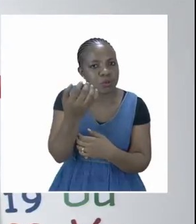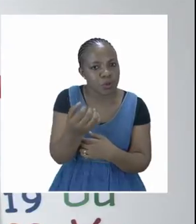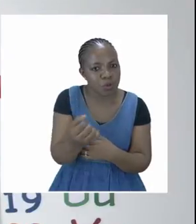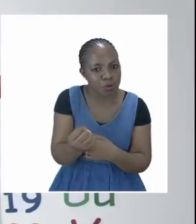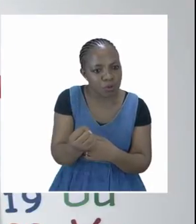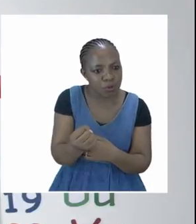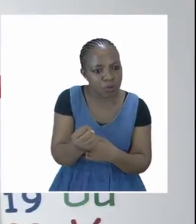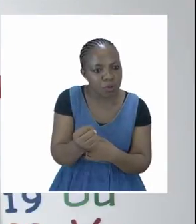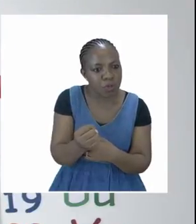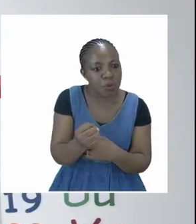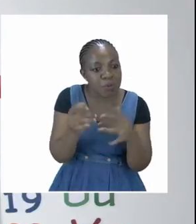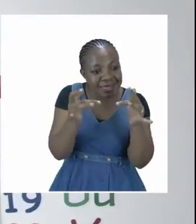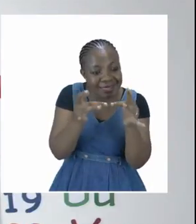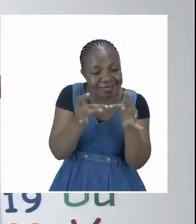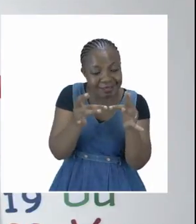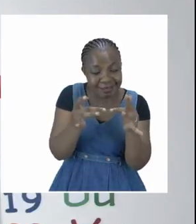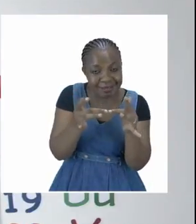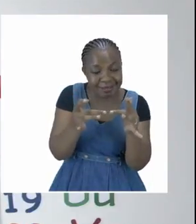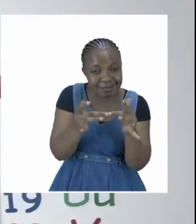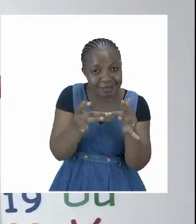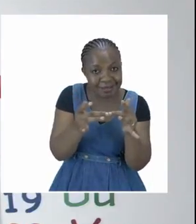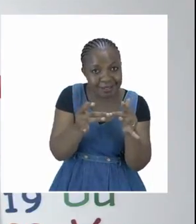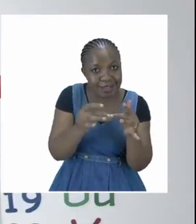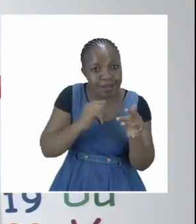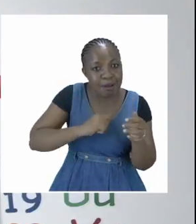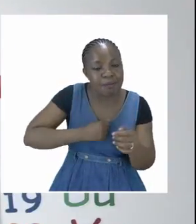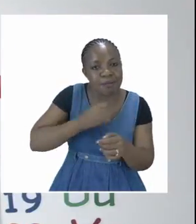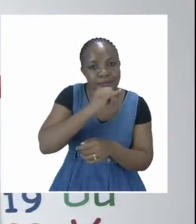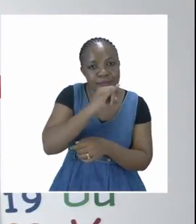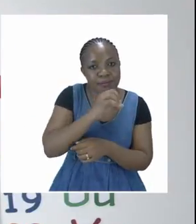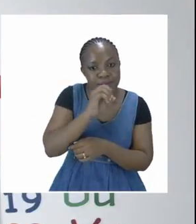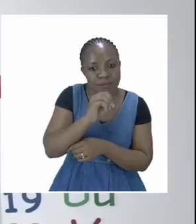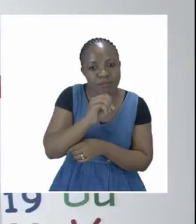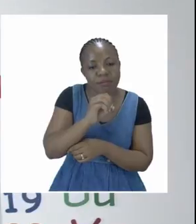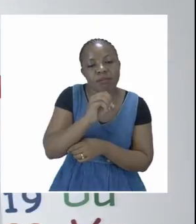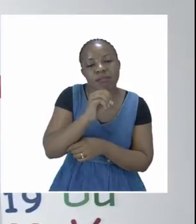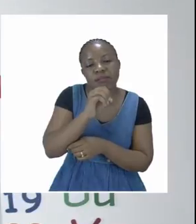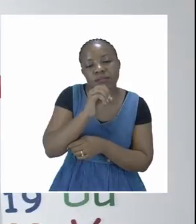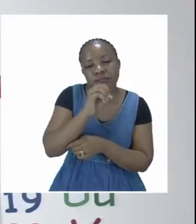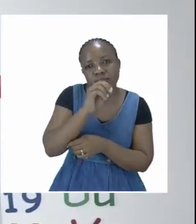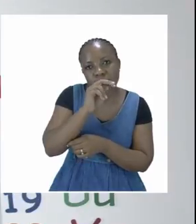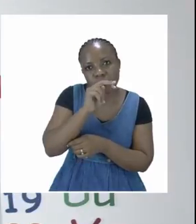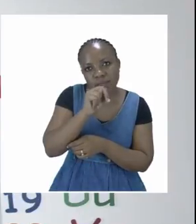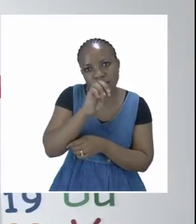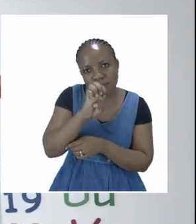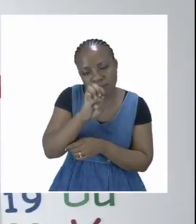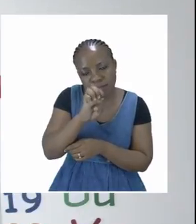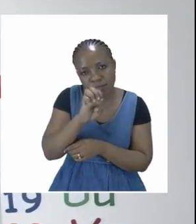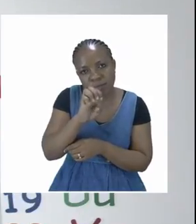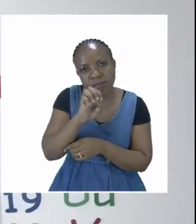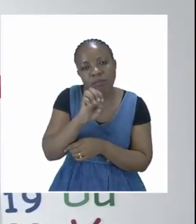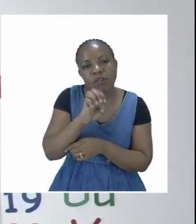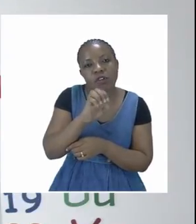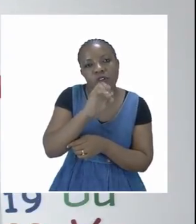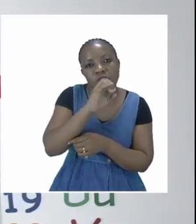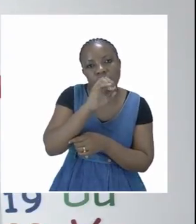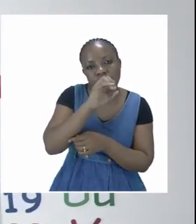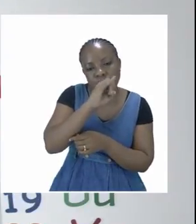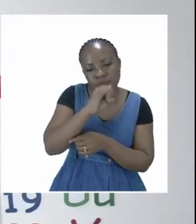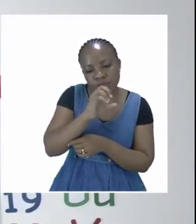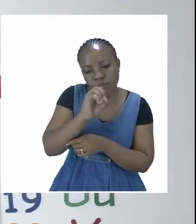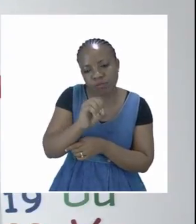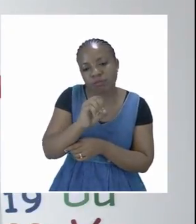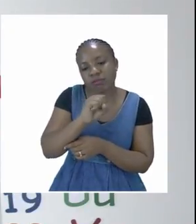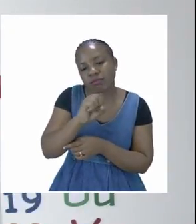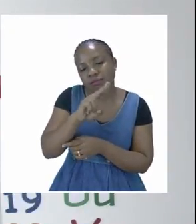our online platforms, MyZone and Zoshi Facebook pages, and in addition,